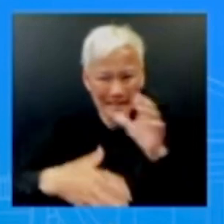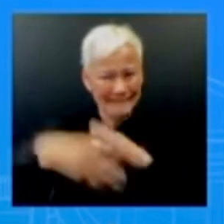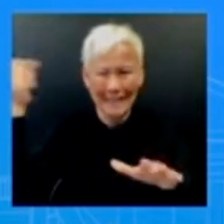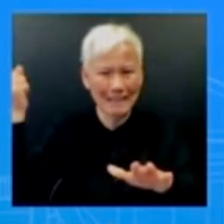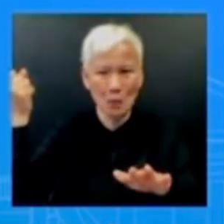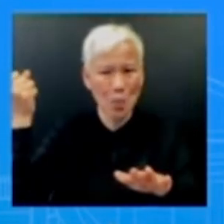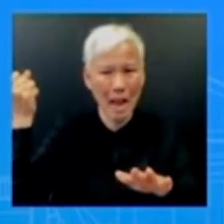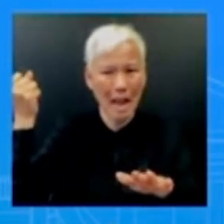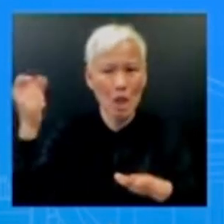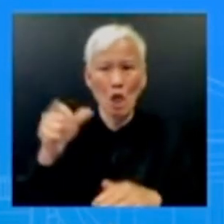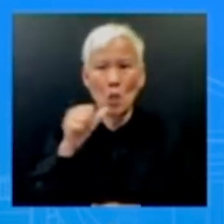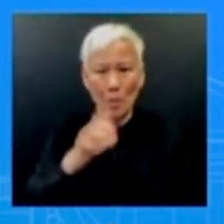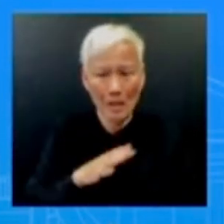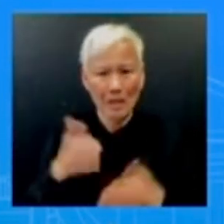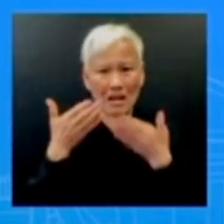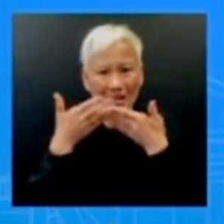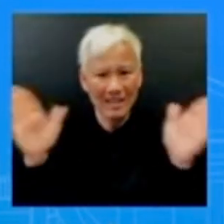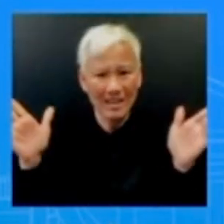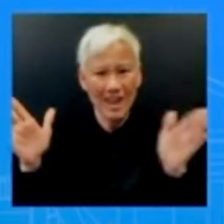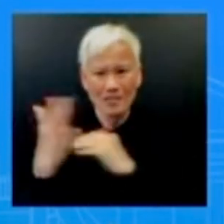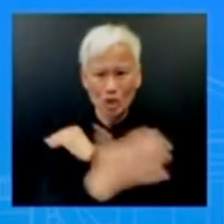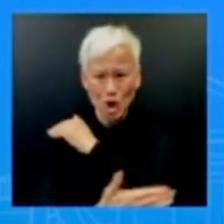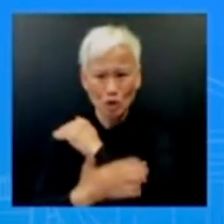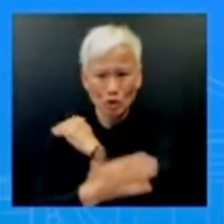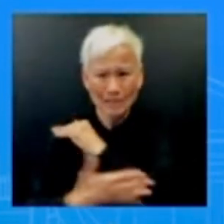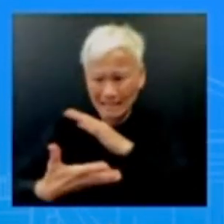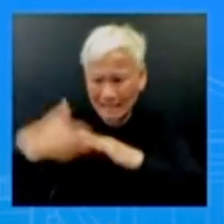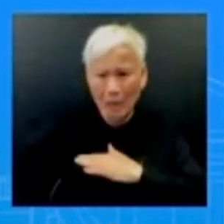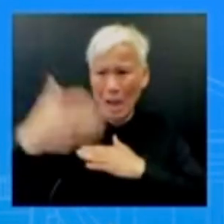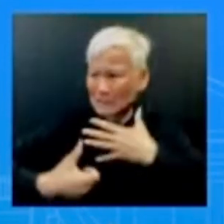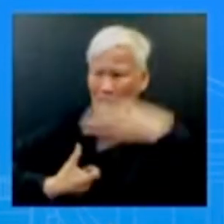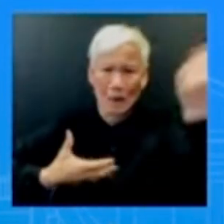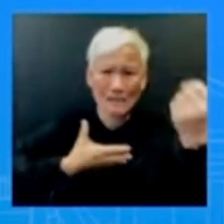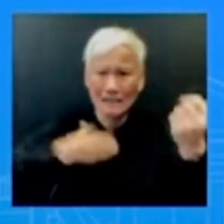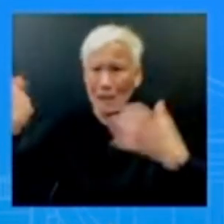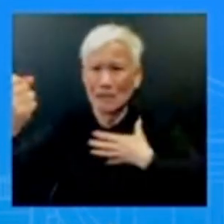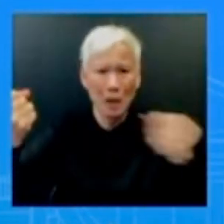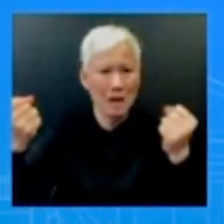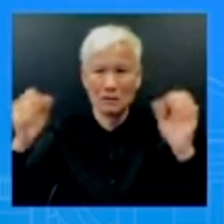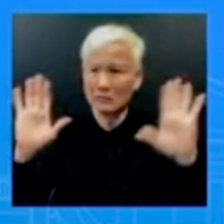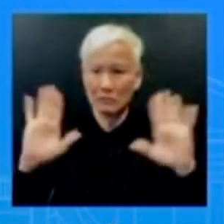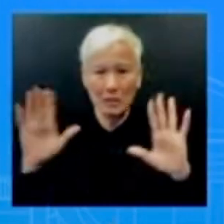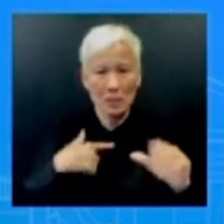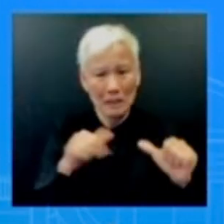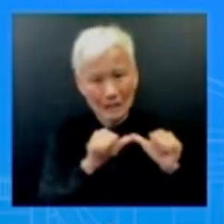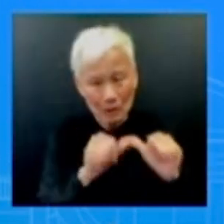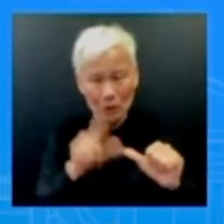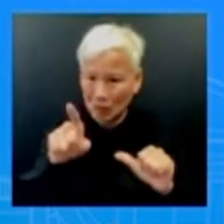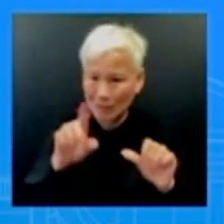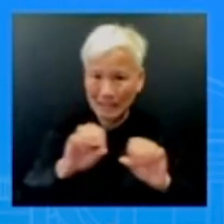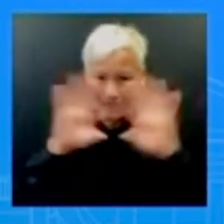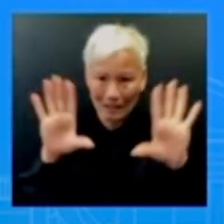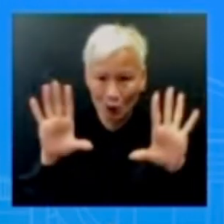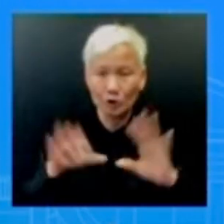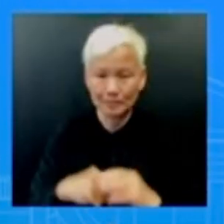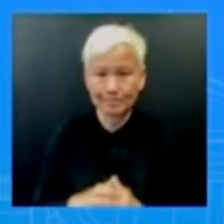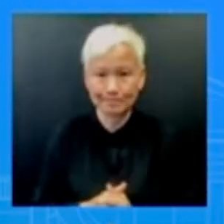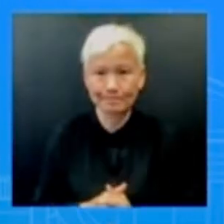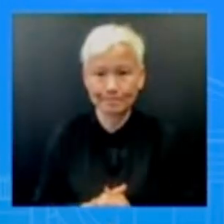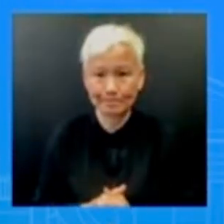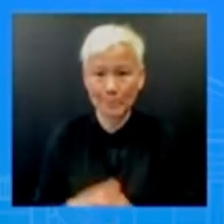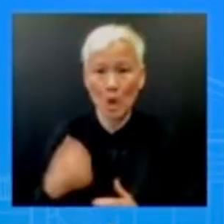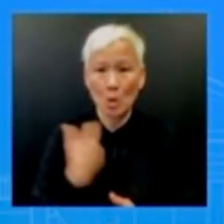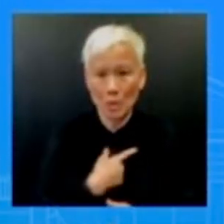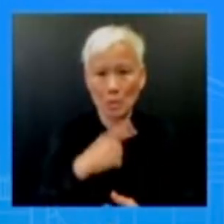across the country. And so we're going to continue to be very clear about that. But certainly we would support legislation that